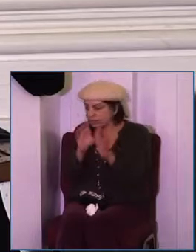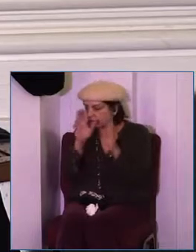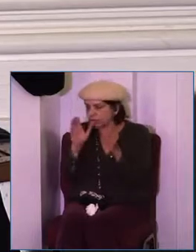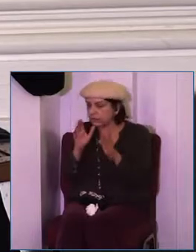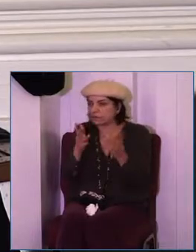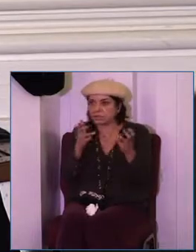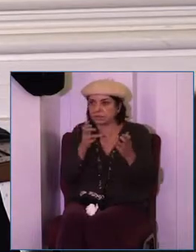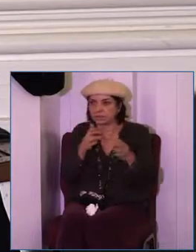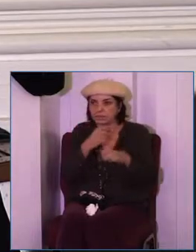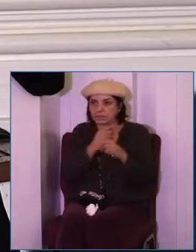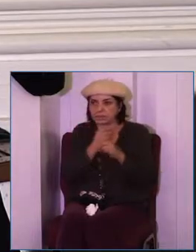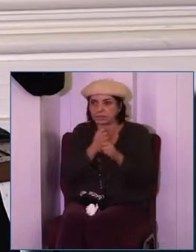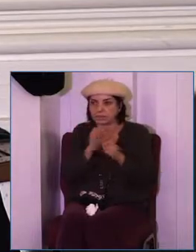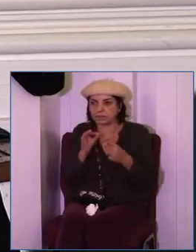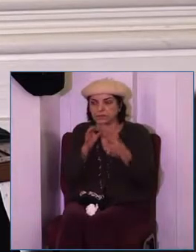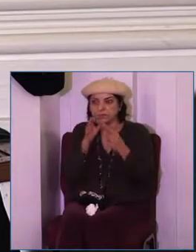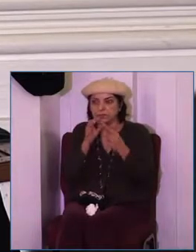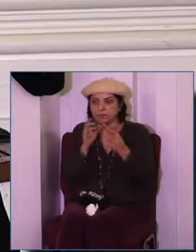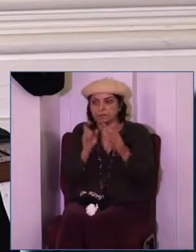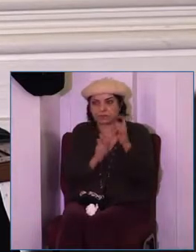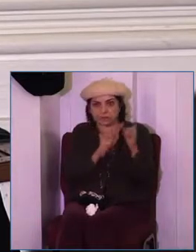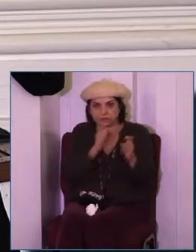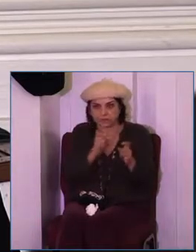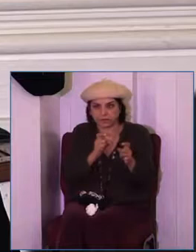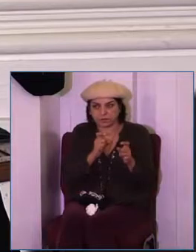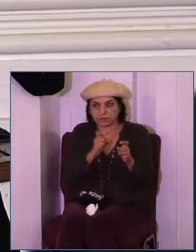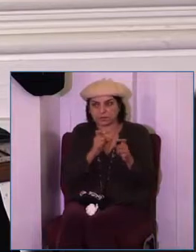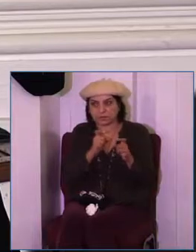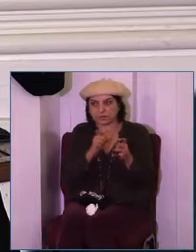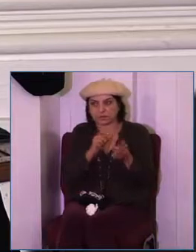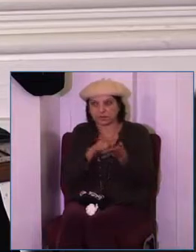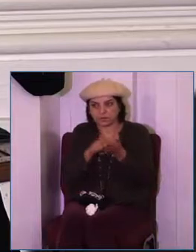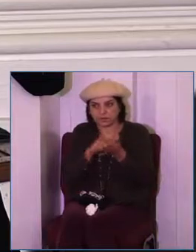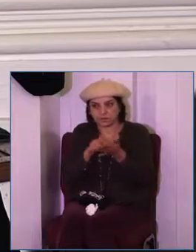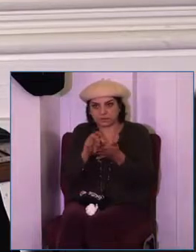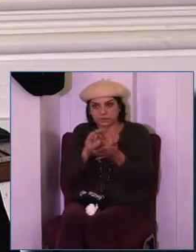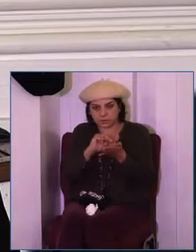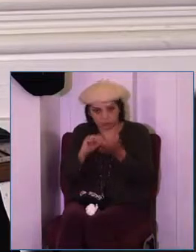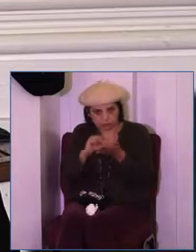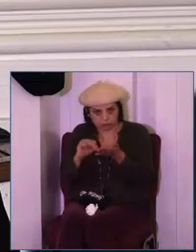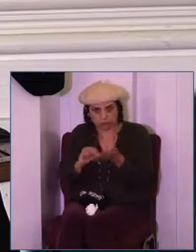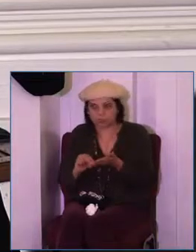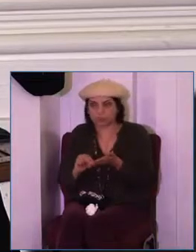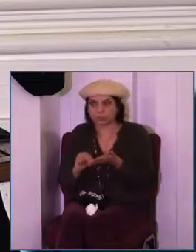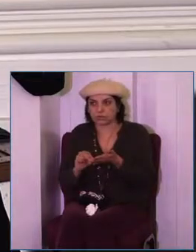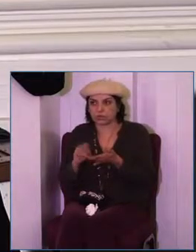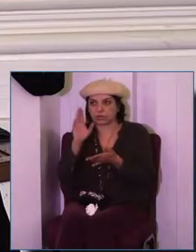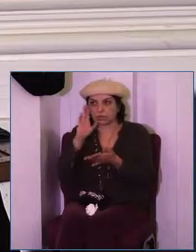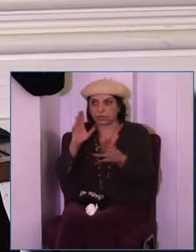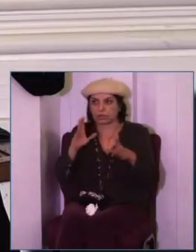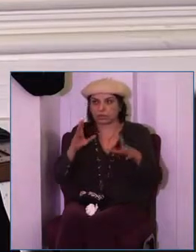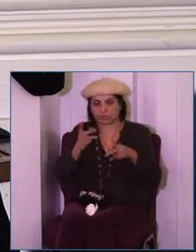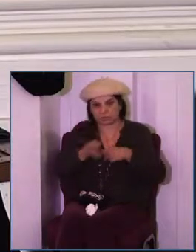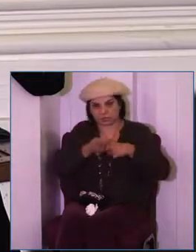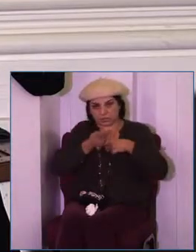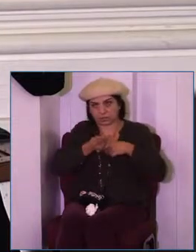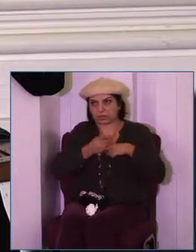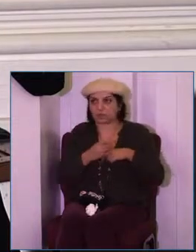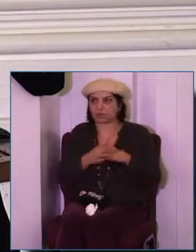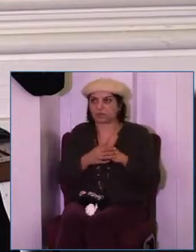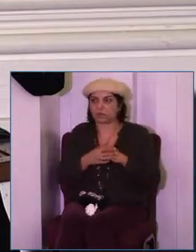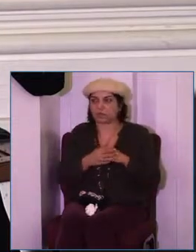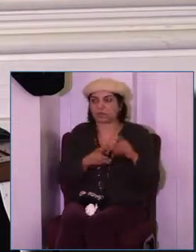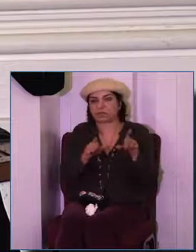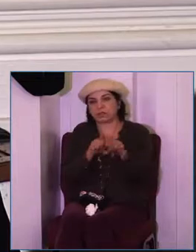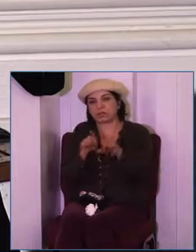make a special offer, break somehow, just put it in the notation. And we will take care of it.